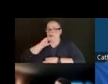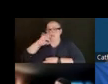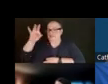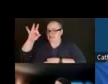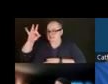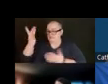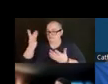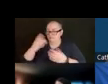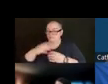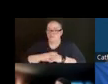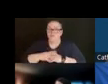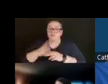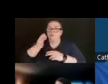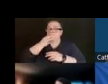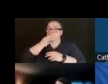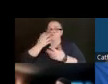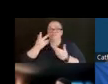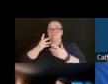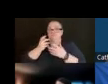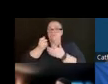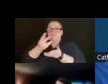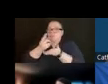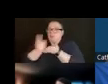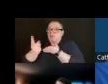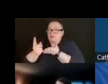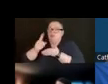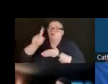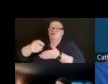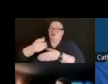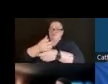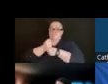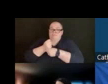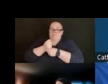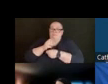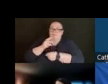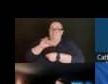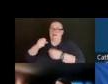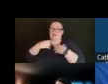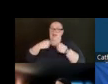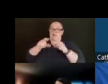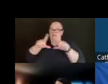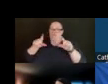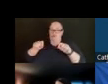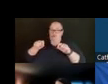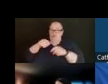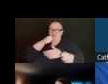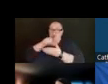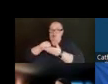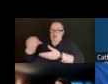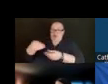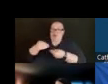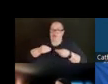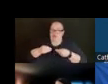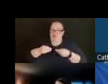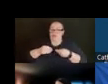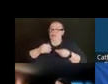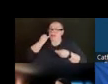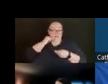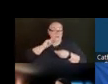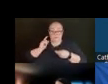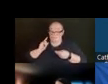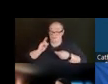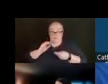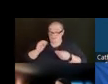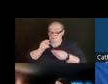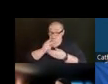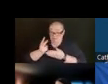they should receive a Mass Health card in the mail. If they don't, you're going to need to call Mass Health and say, hey, where is my